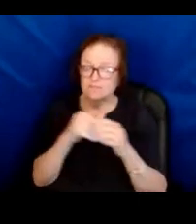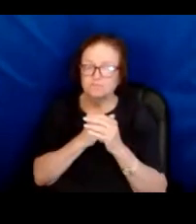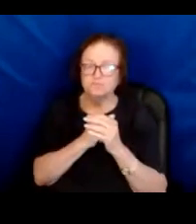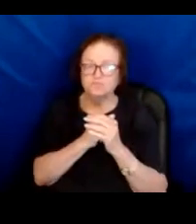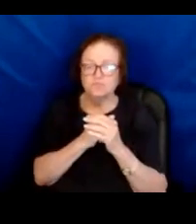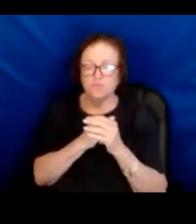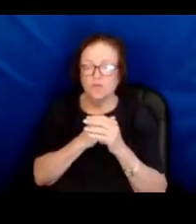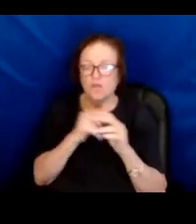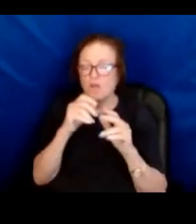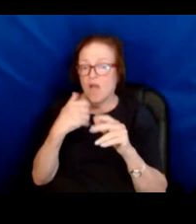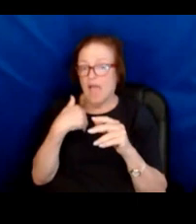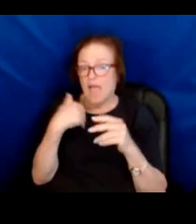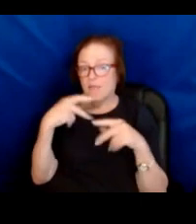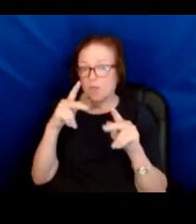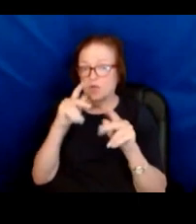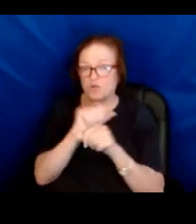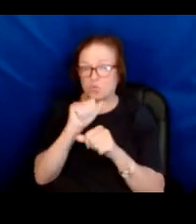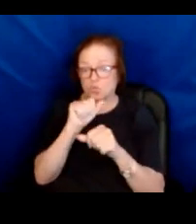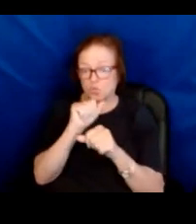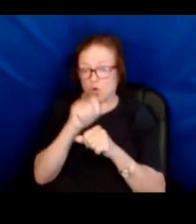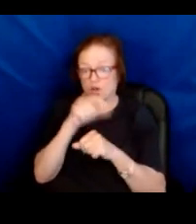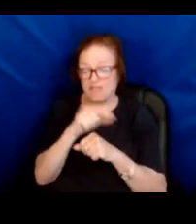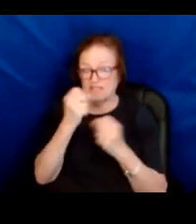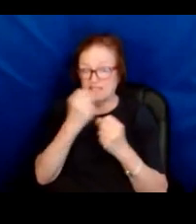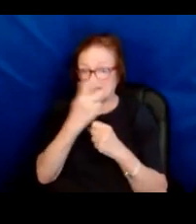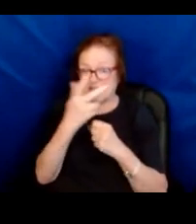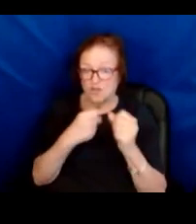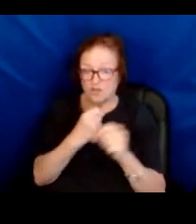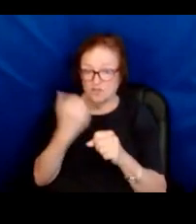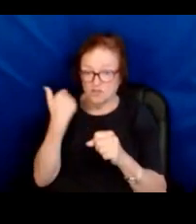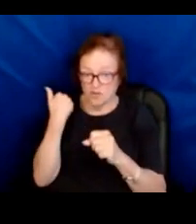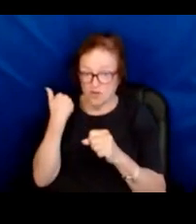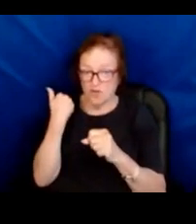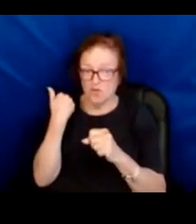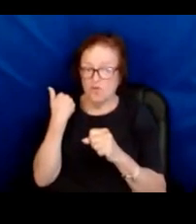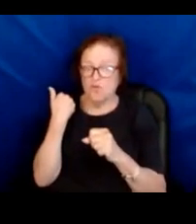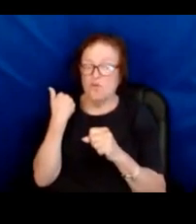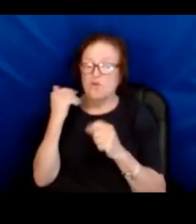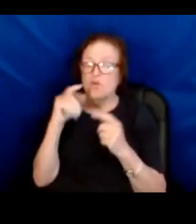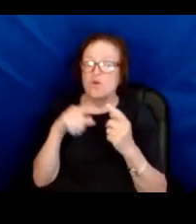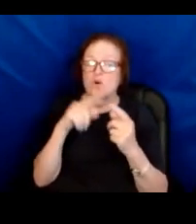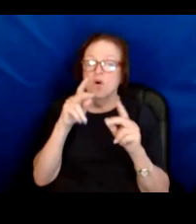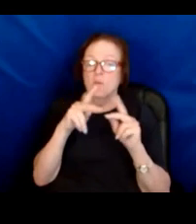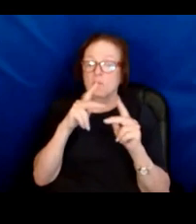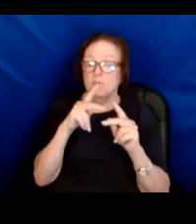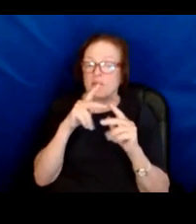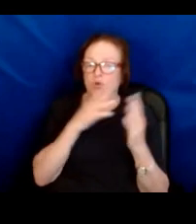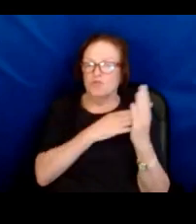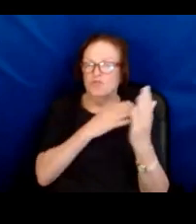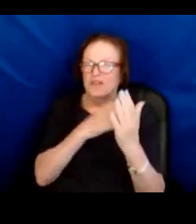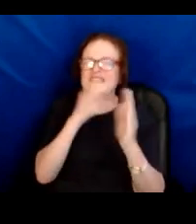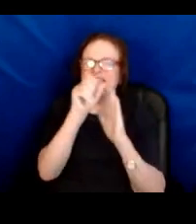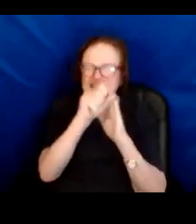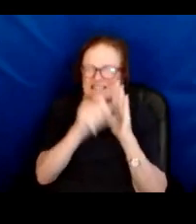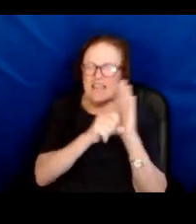I had the opportunity to work on a project several years ago where when a lot of states were getting sued about not